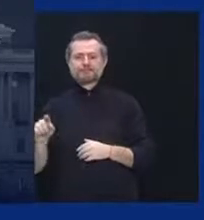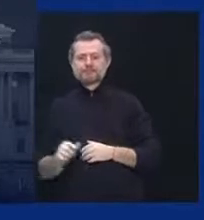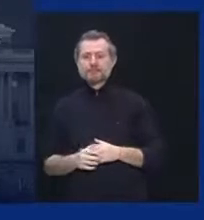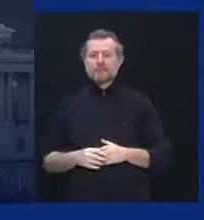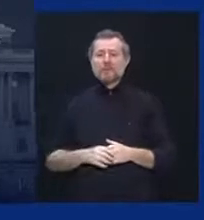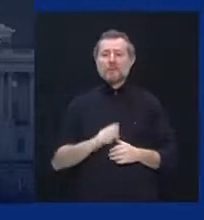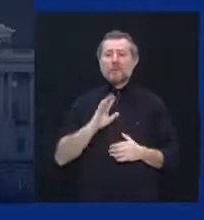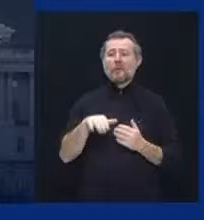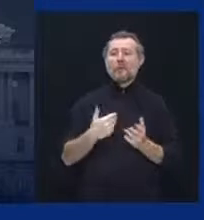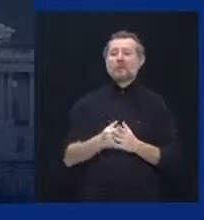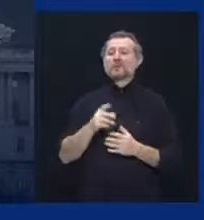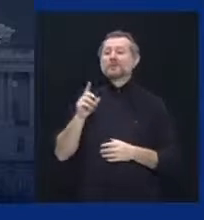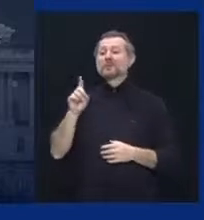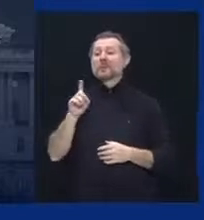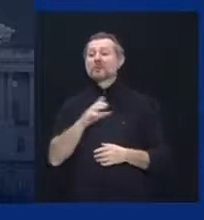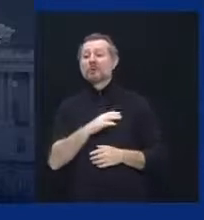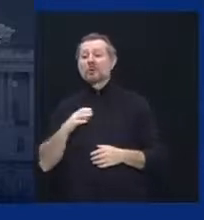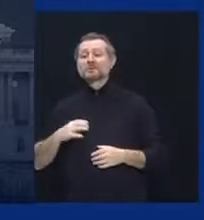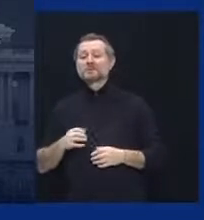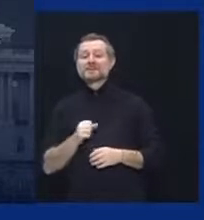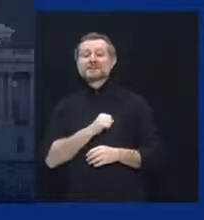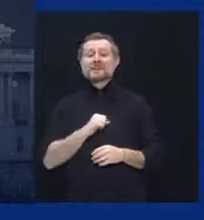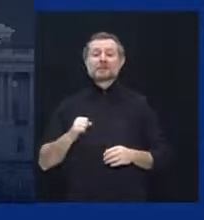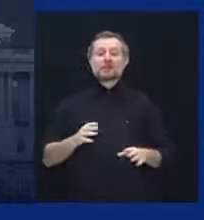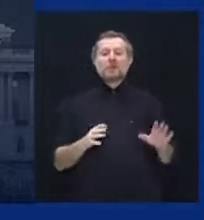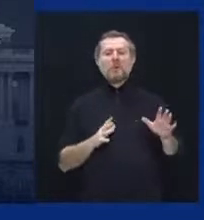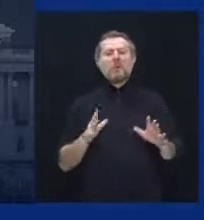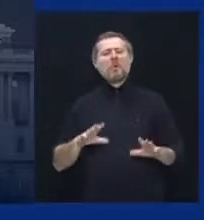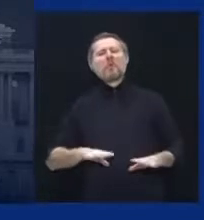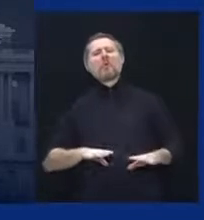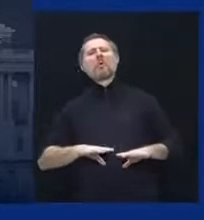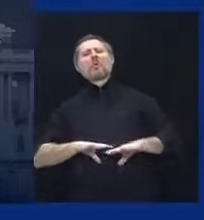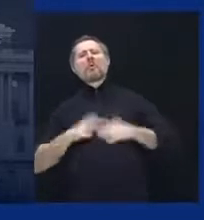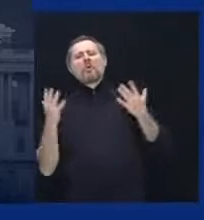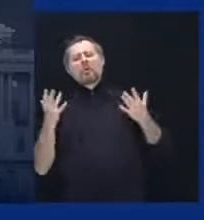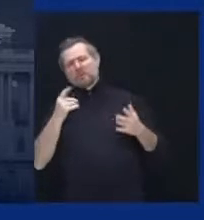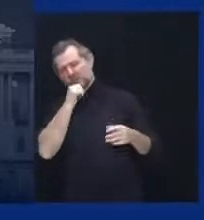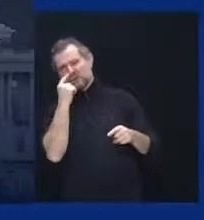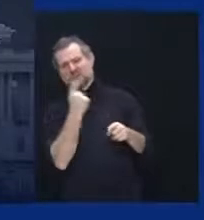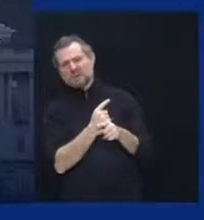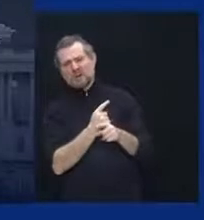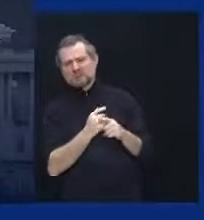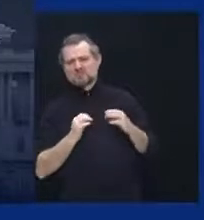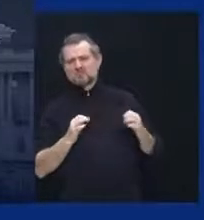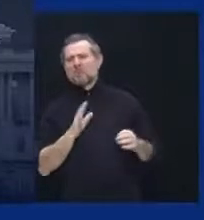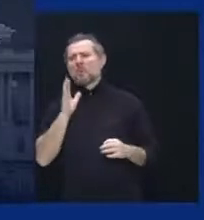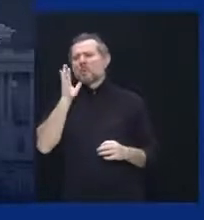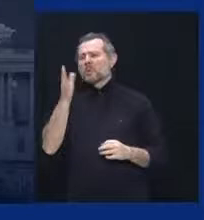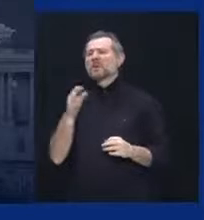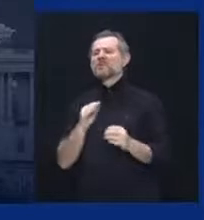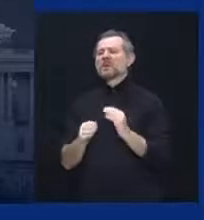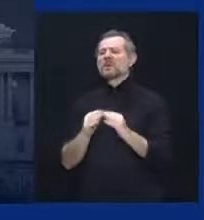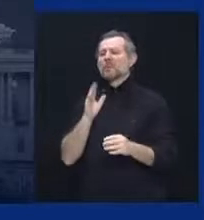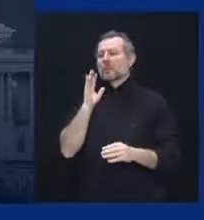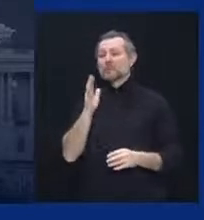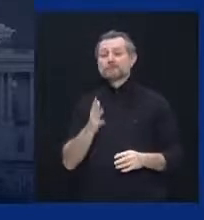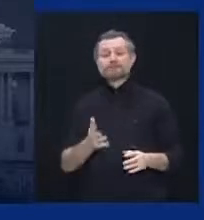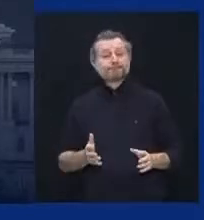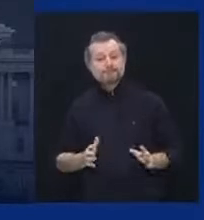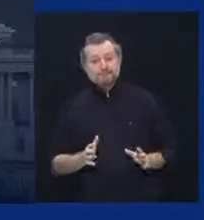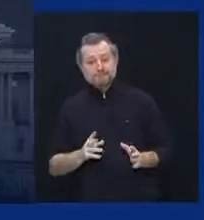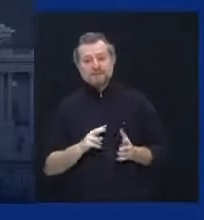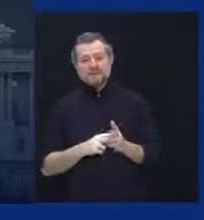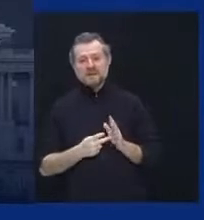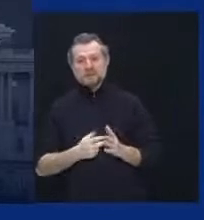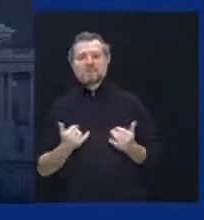congressperson, every Democratic senator said it was an outrage and we'll fix it. Well, you know what?